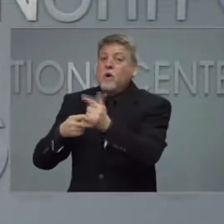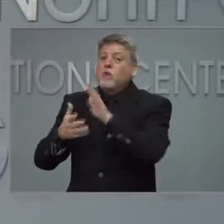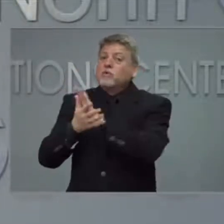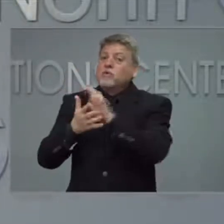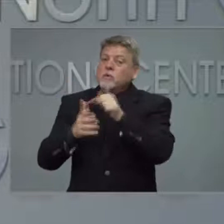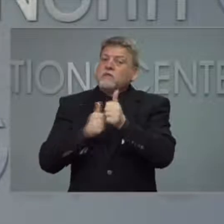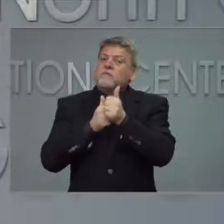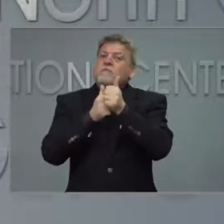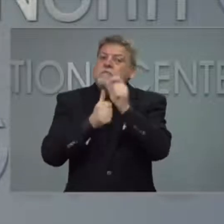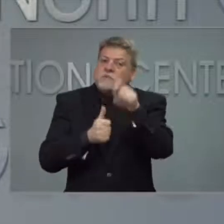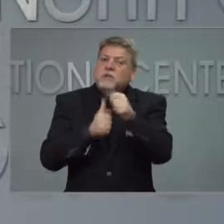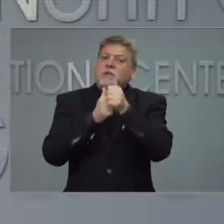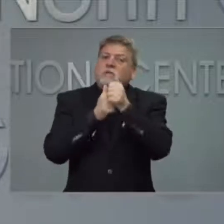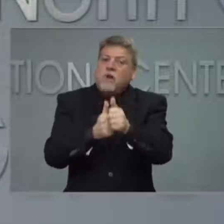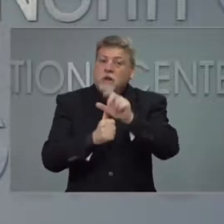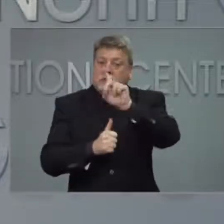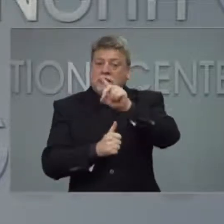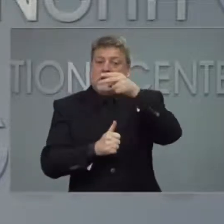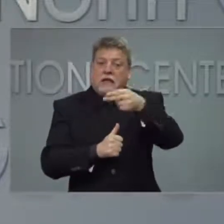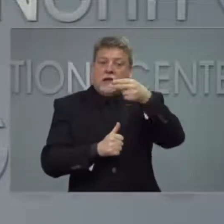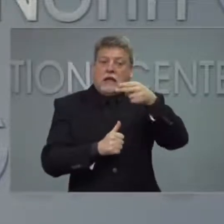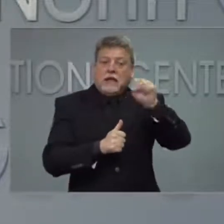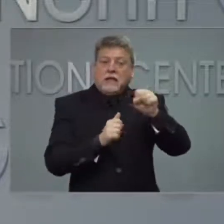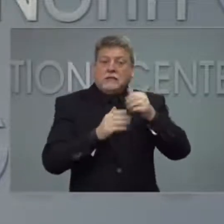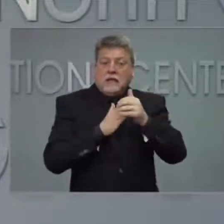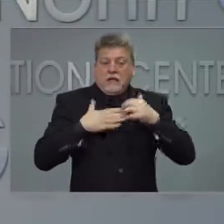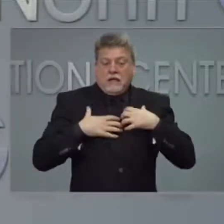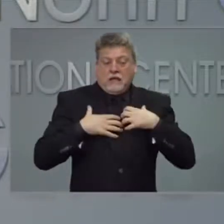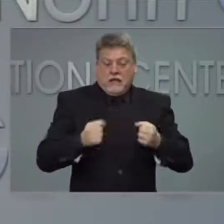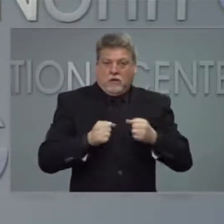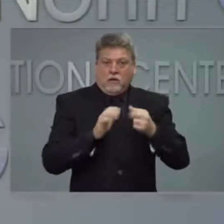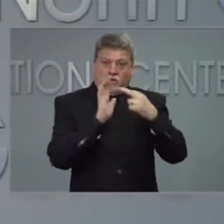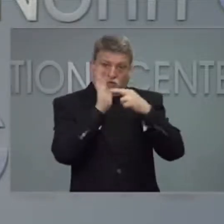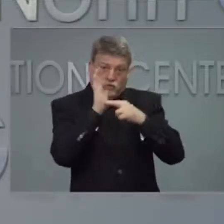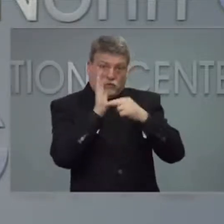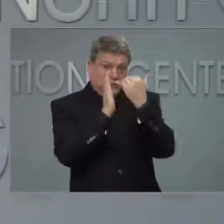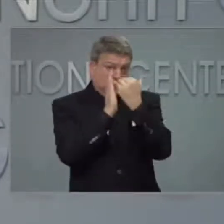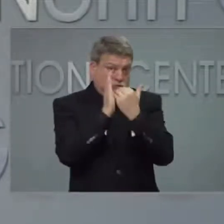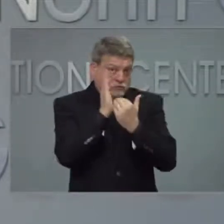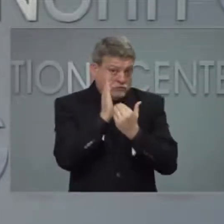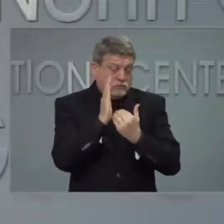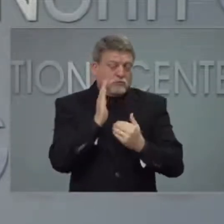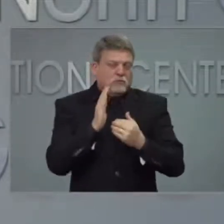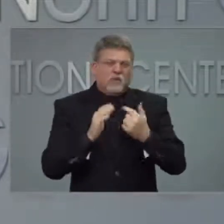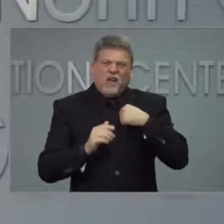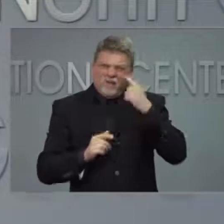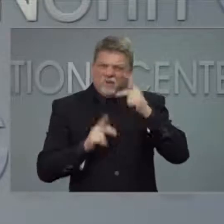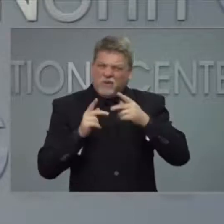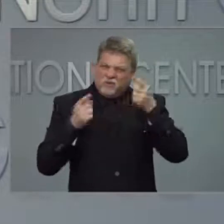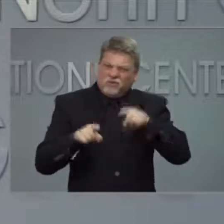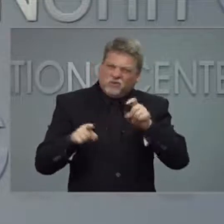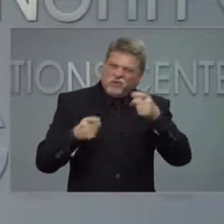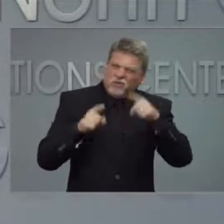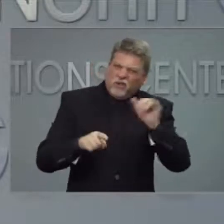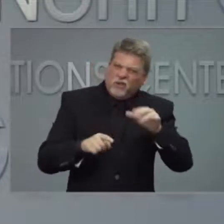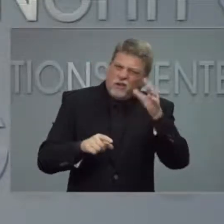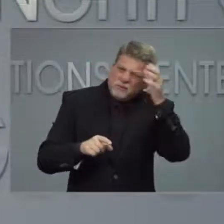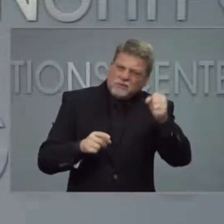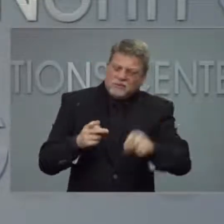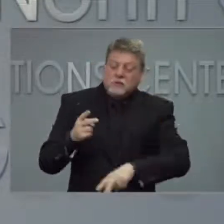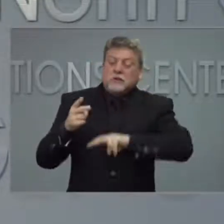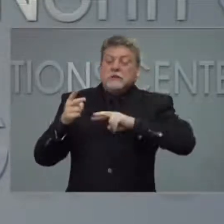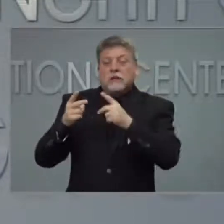of Health and Human Services health guidelines, and I would think that people would want to do that. And secondly,